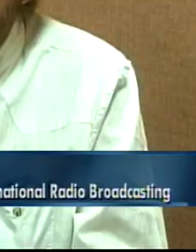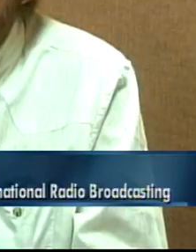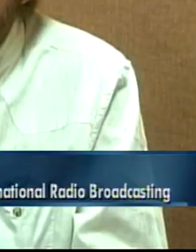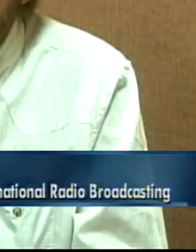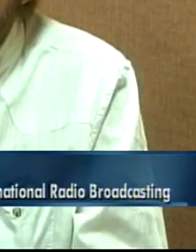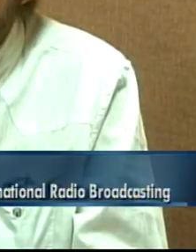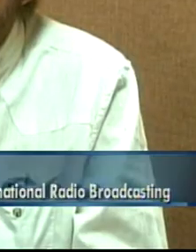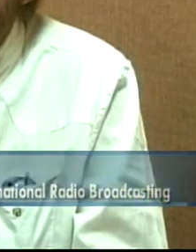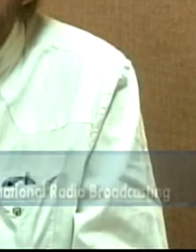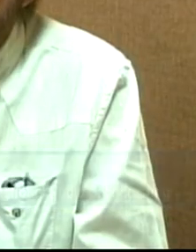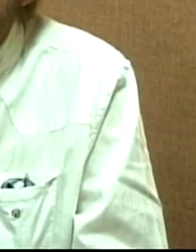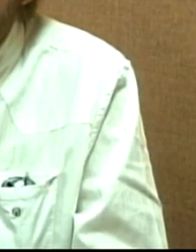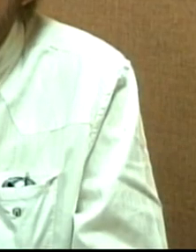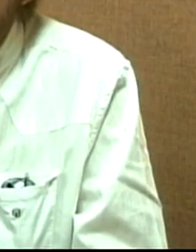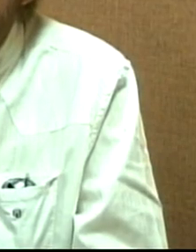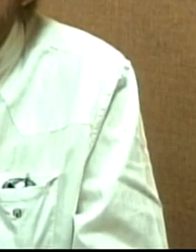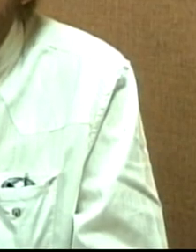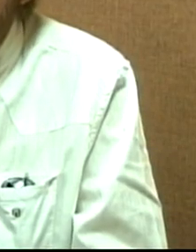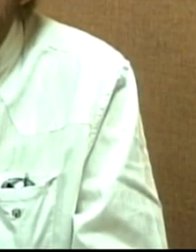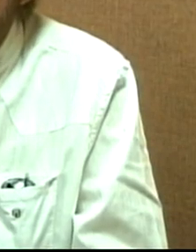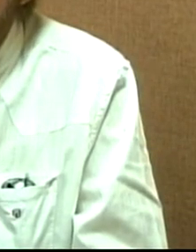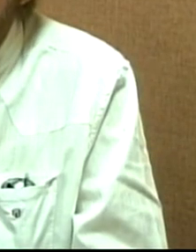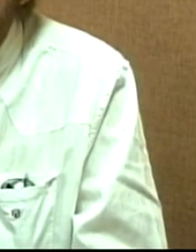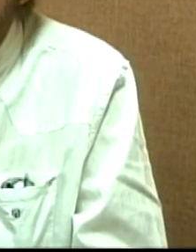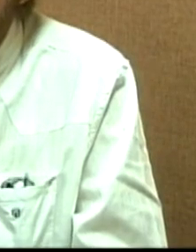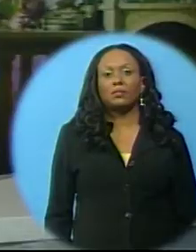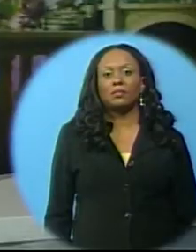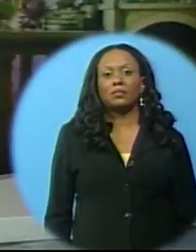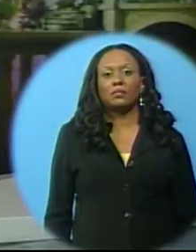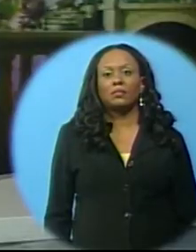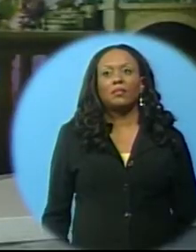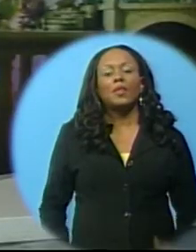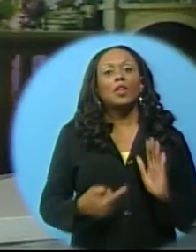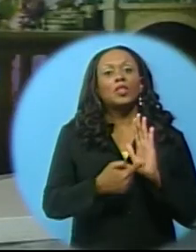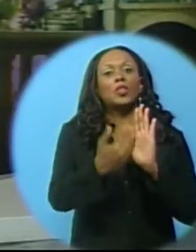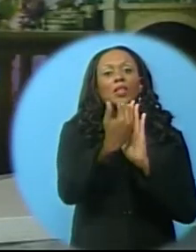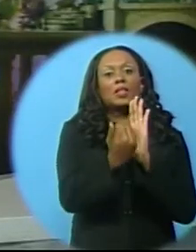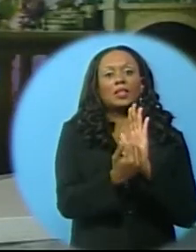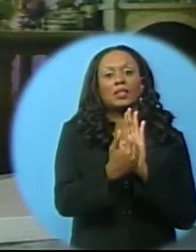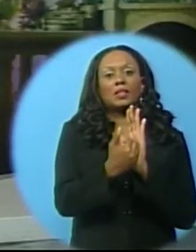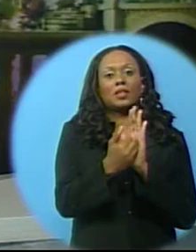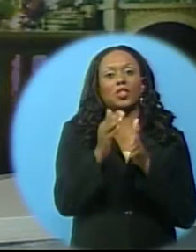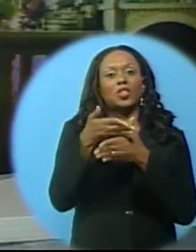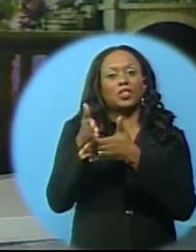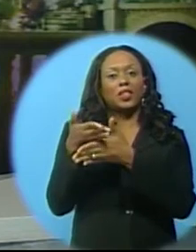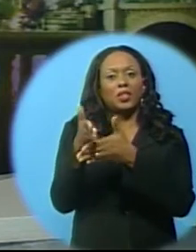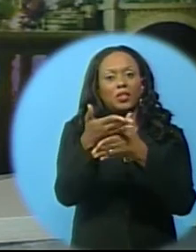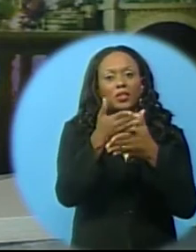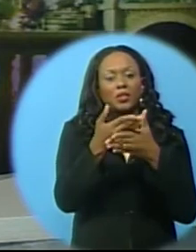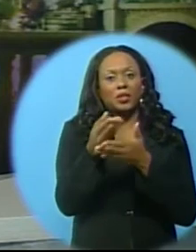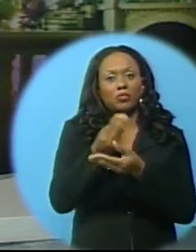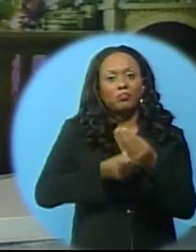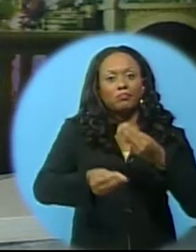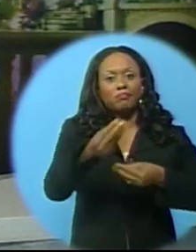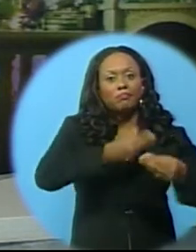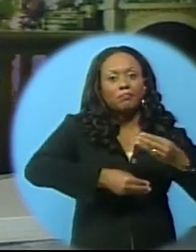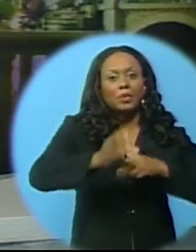their communication skills, not because they want to be broadcasters. Here is a look now at how shares